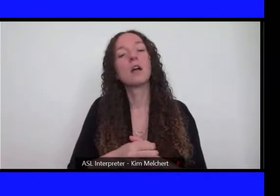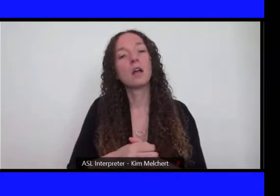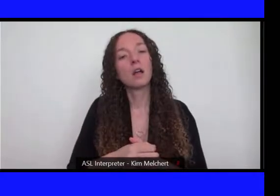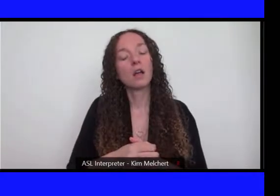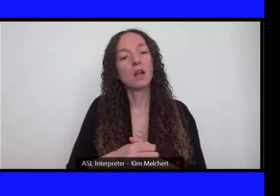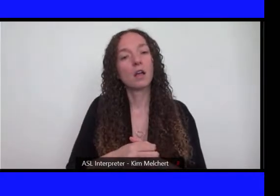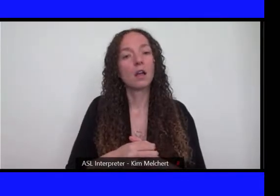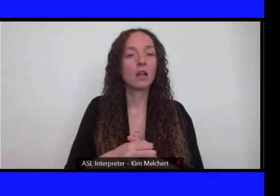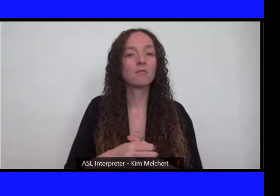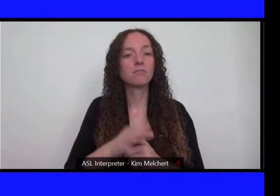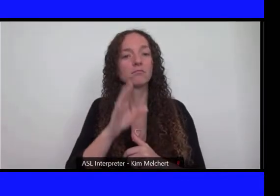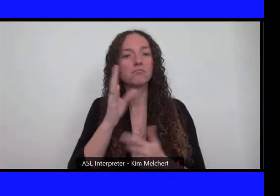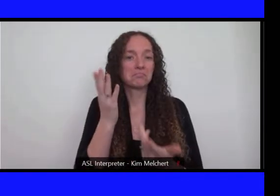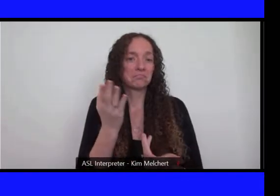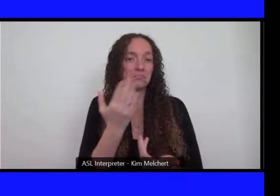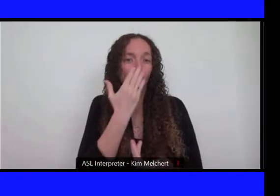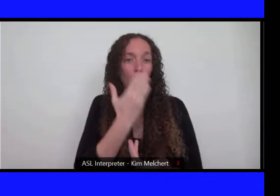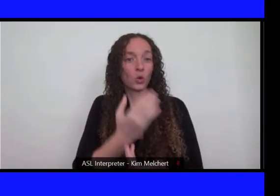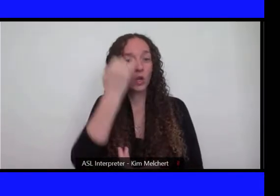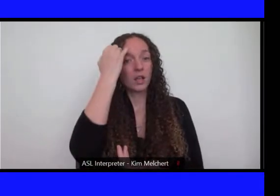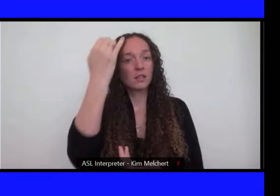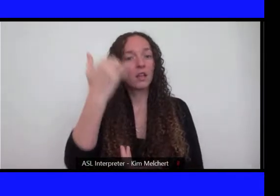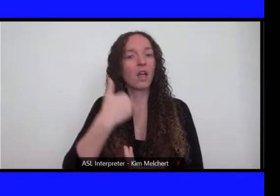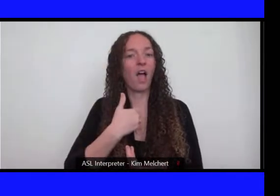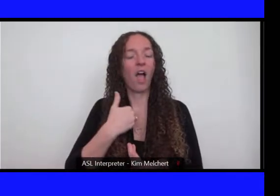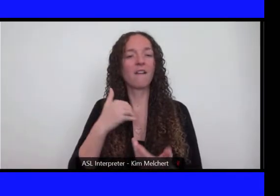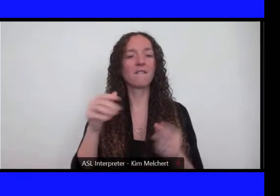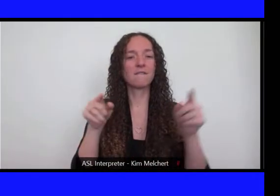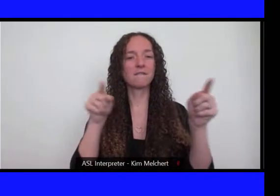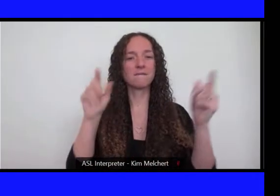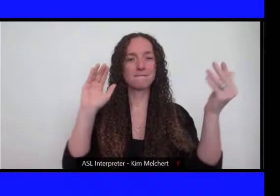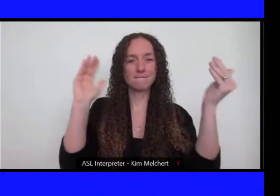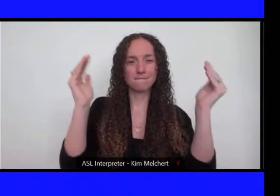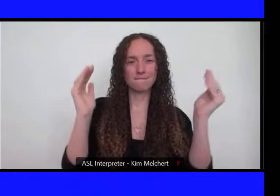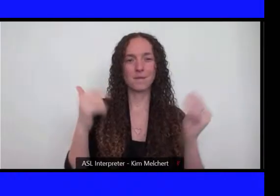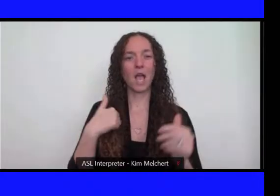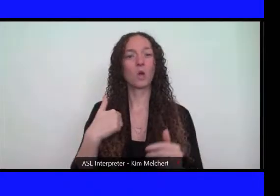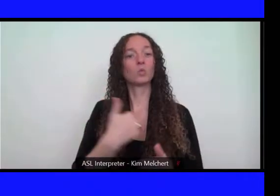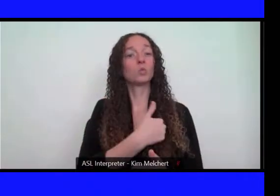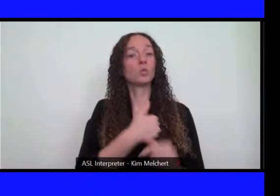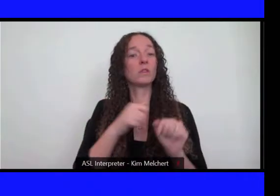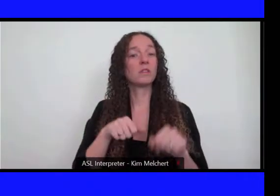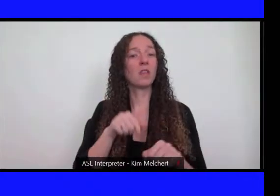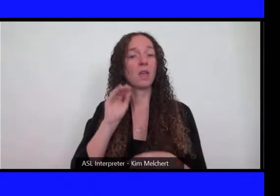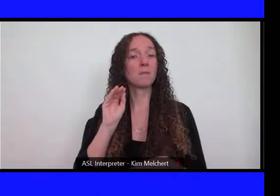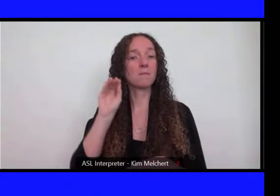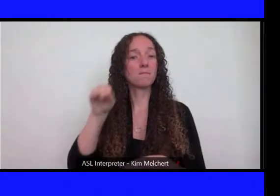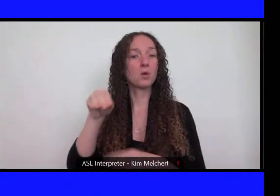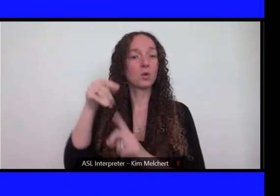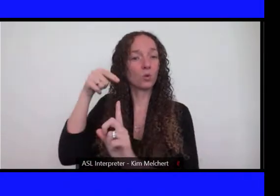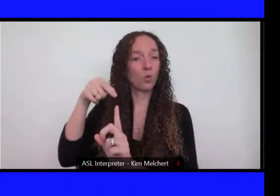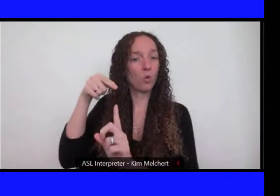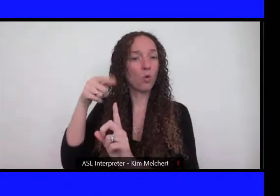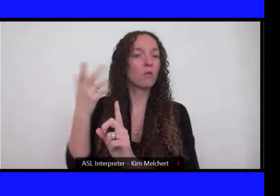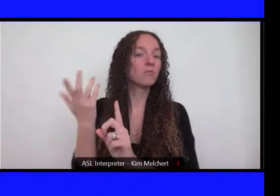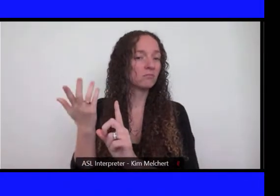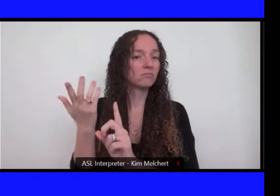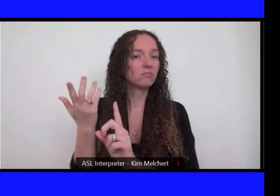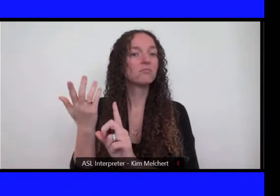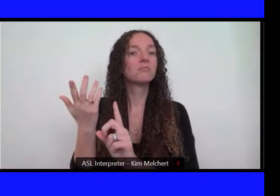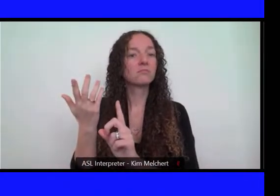and Eric and Matt, because I don't know if you recall last quarter when we had our